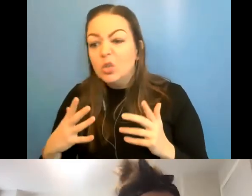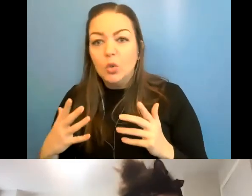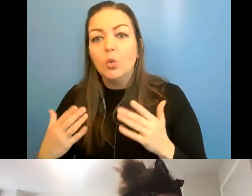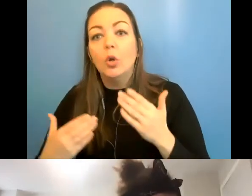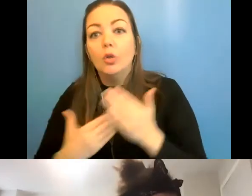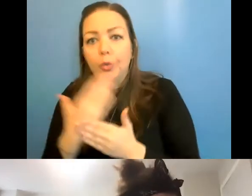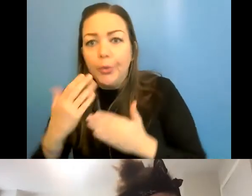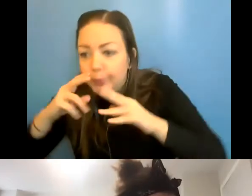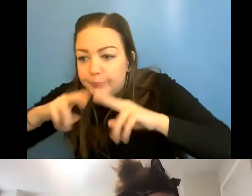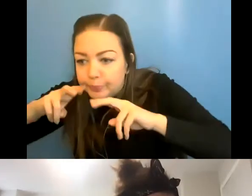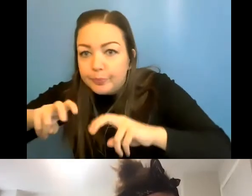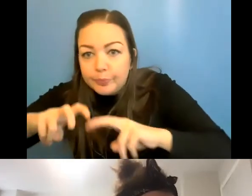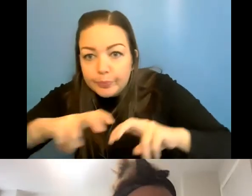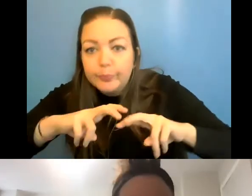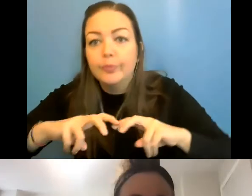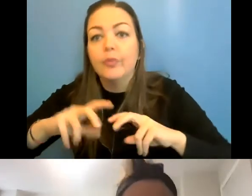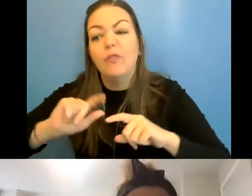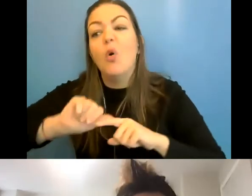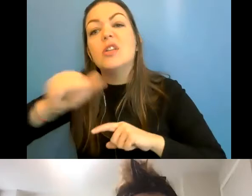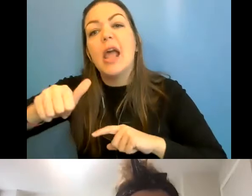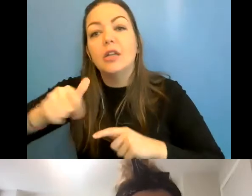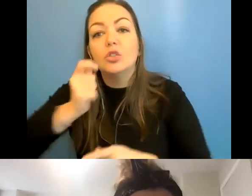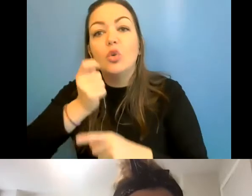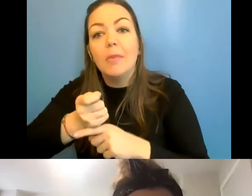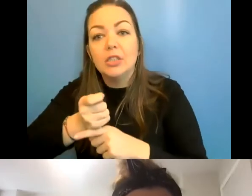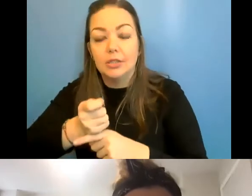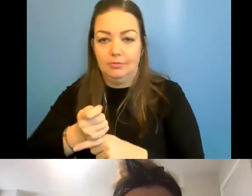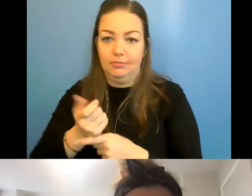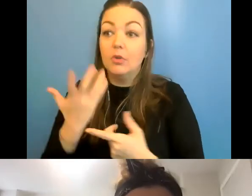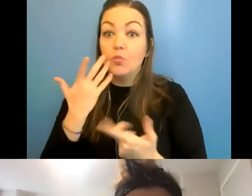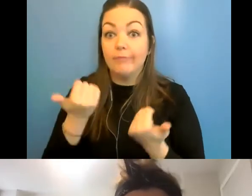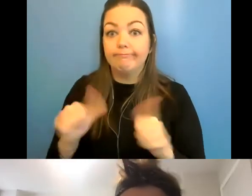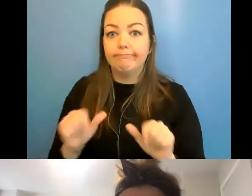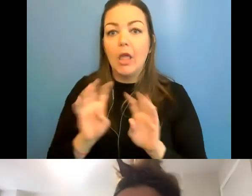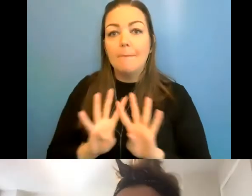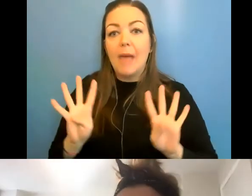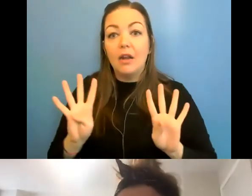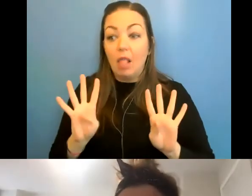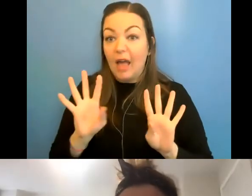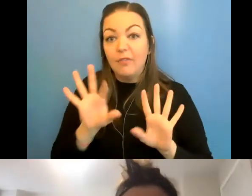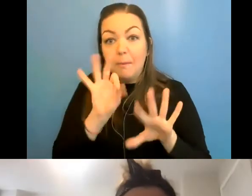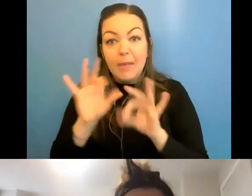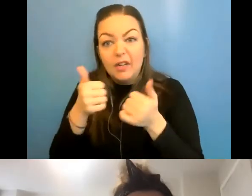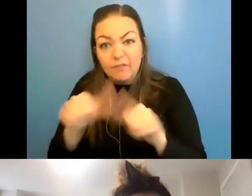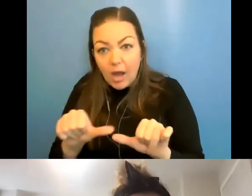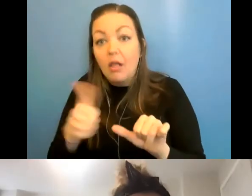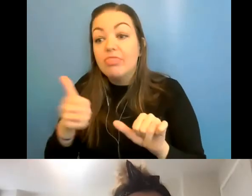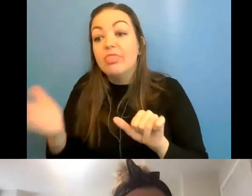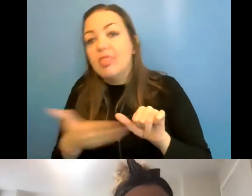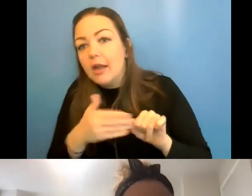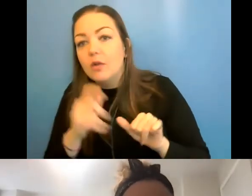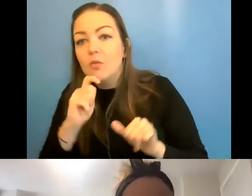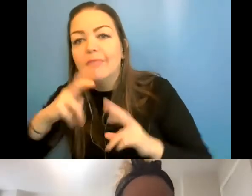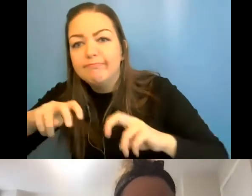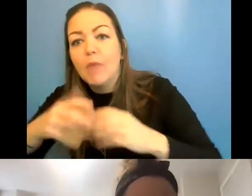we've realised, or when the panel have selected their final applicants. But the gaps are to do at the moment with sort